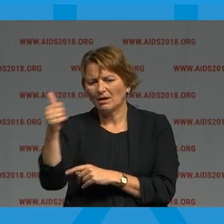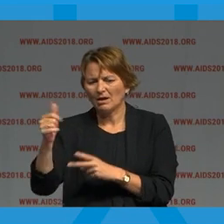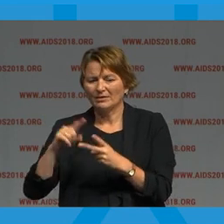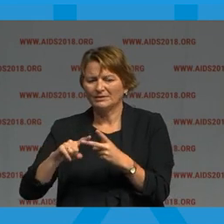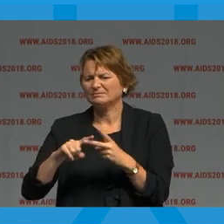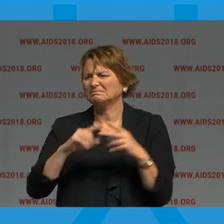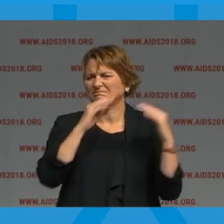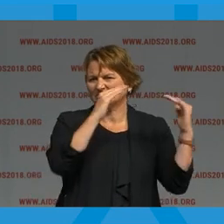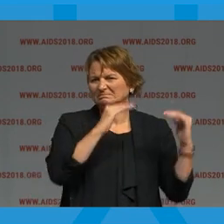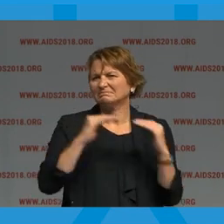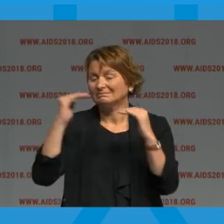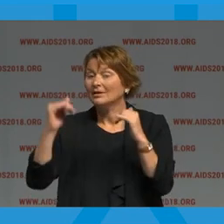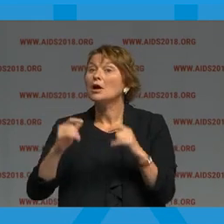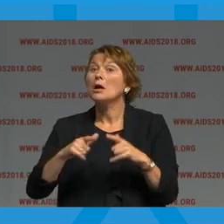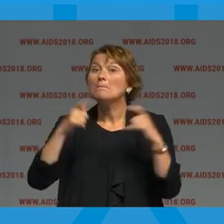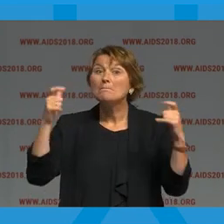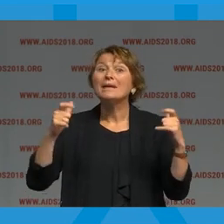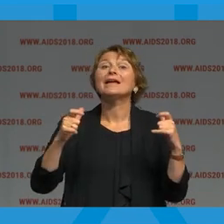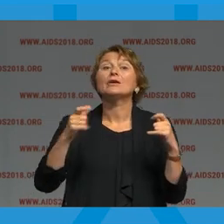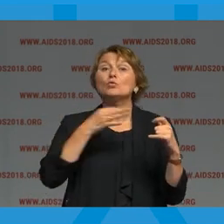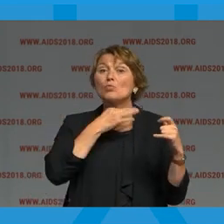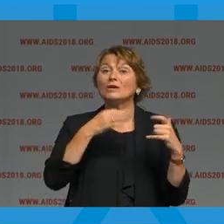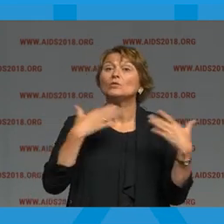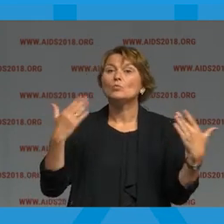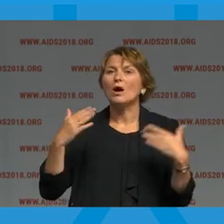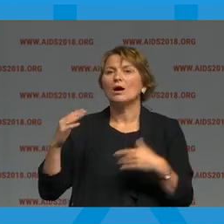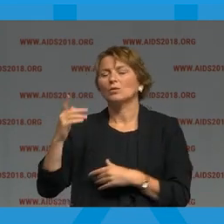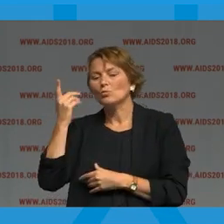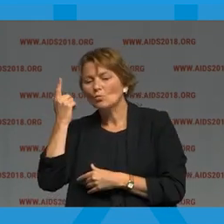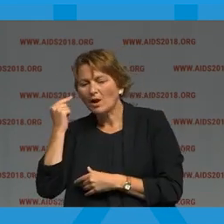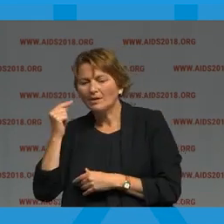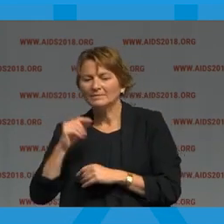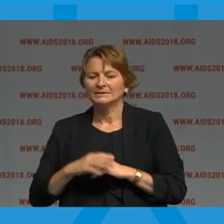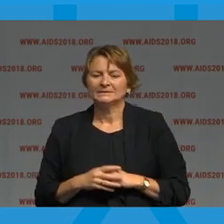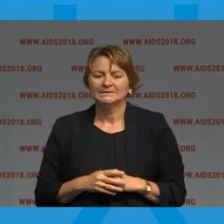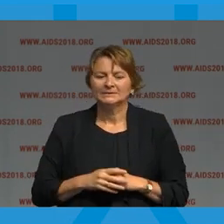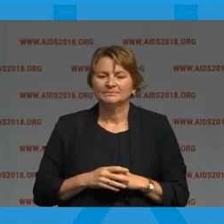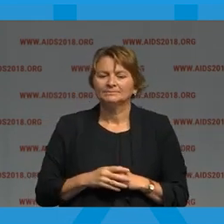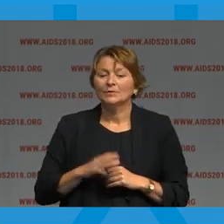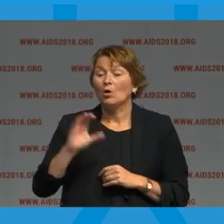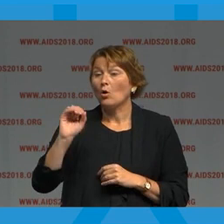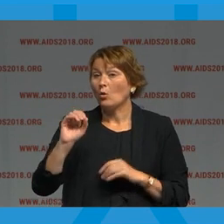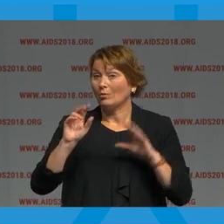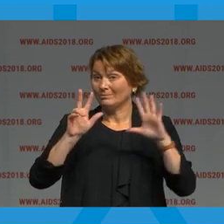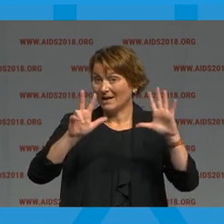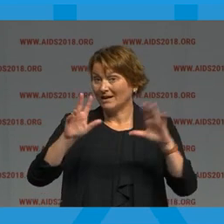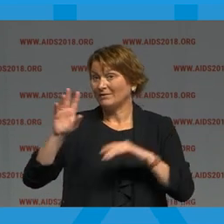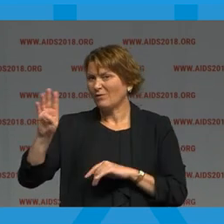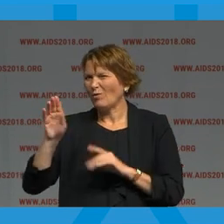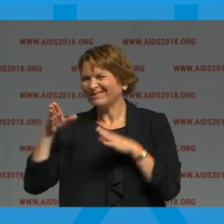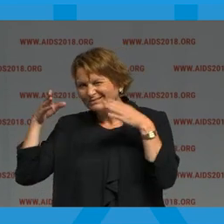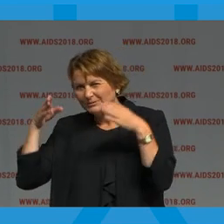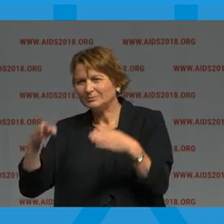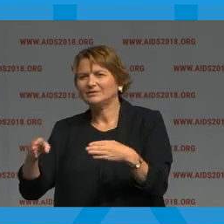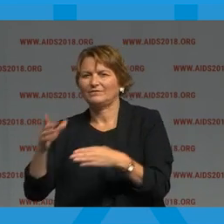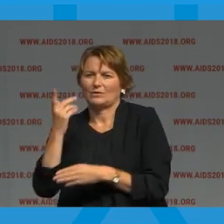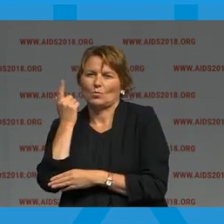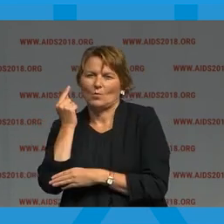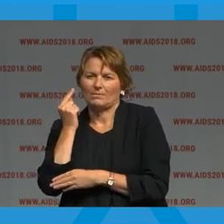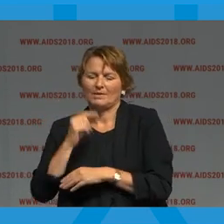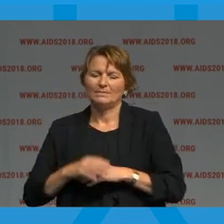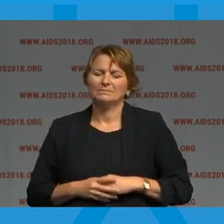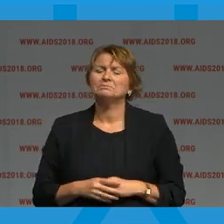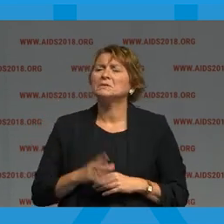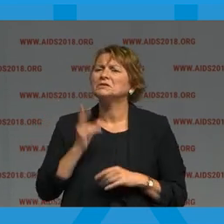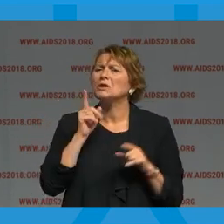high-risk MSMs and transgender women. HPTN 084 is doing so in women. And in both cases, you will see